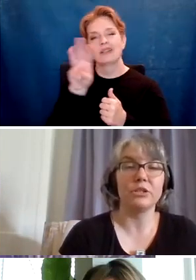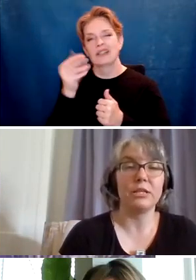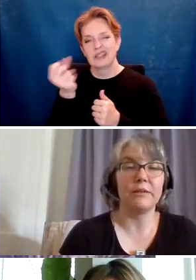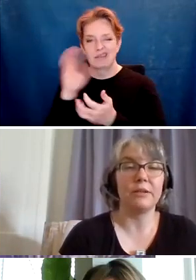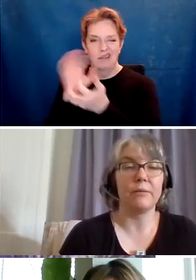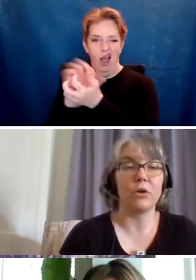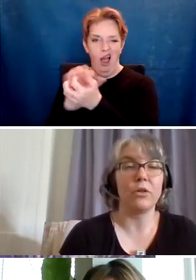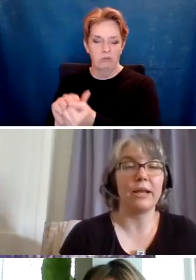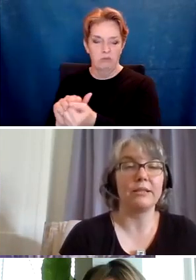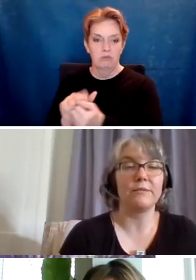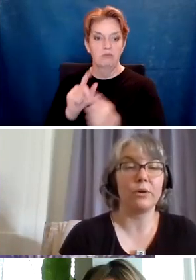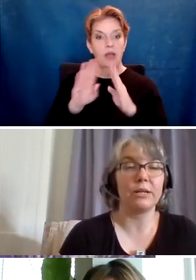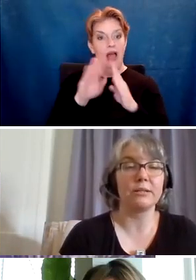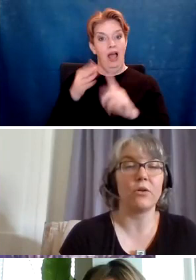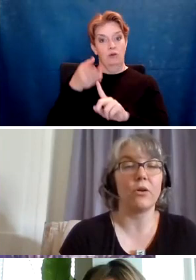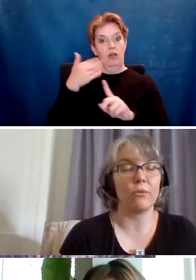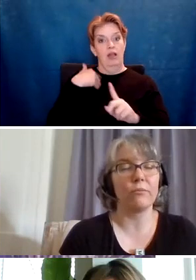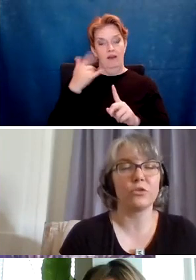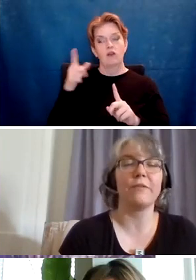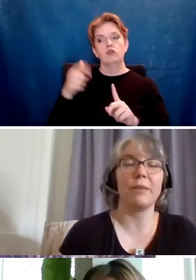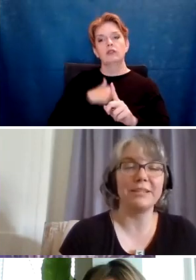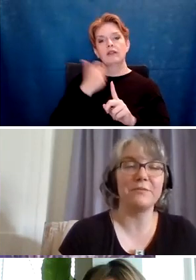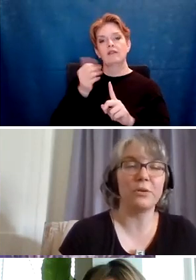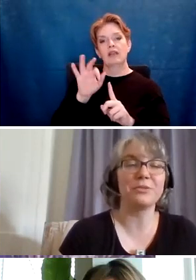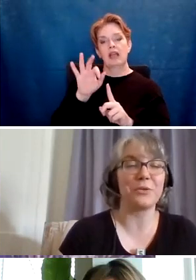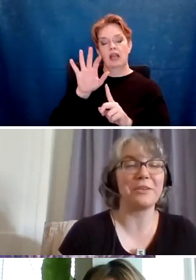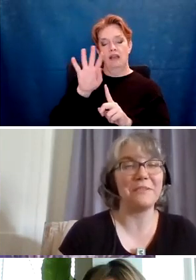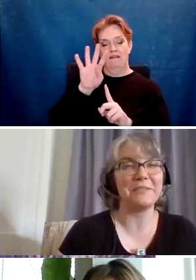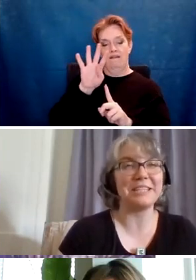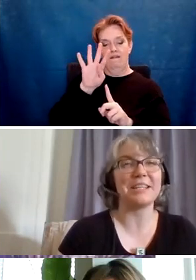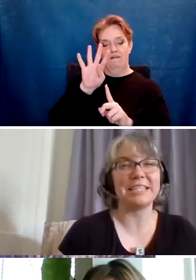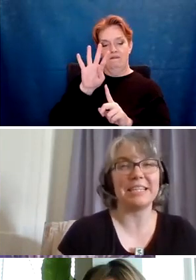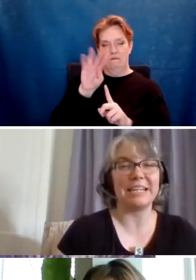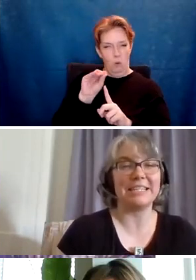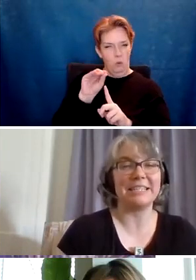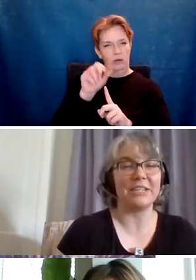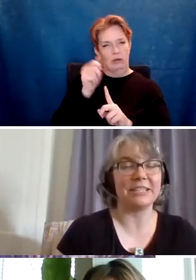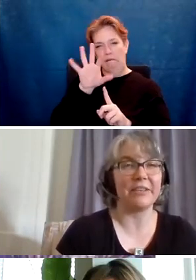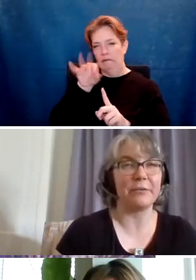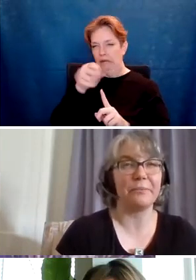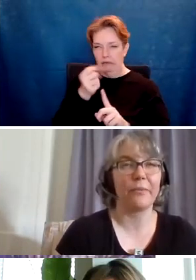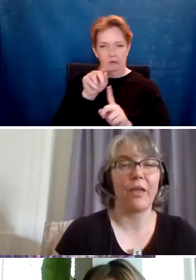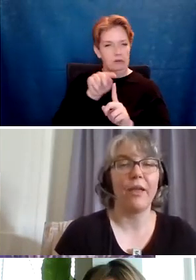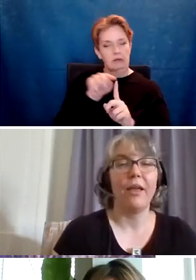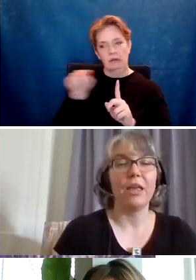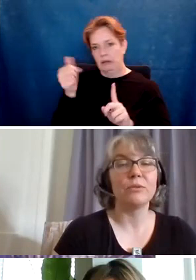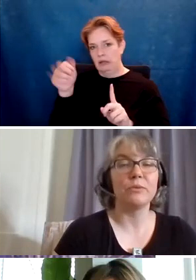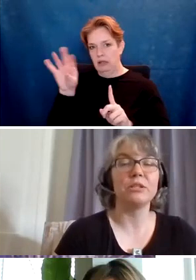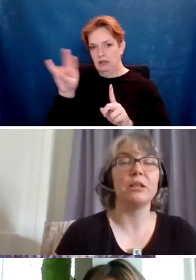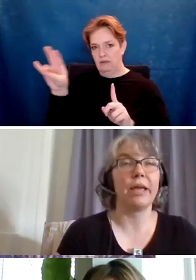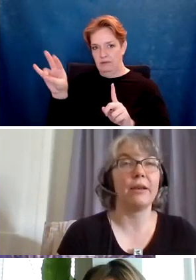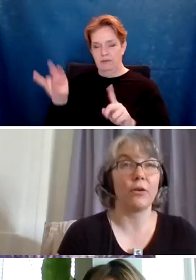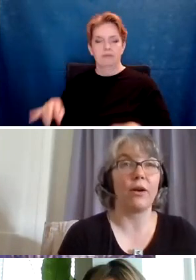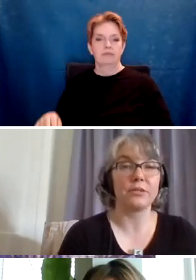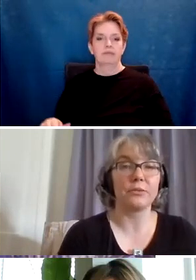the house that she lived in from the early 1940s or early 50s until 1977. It was